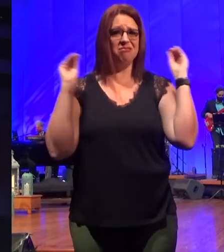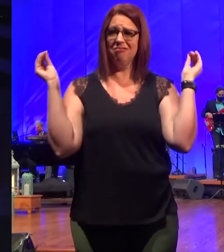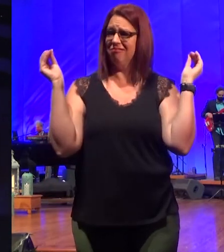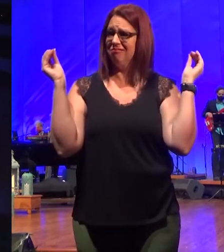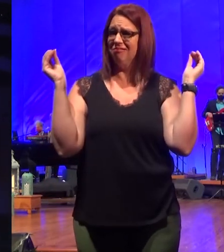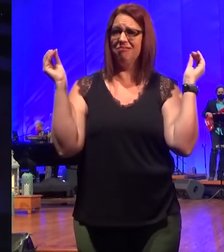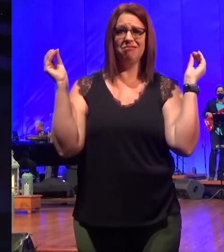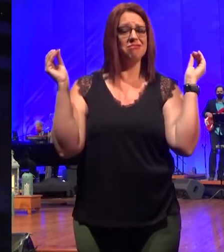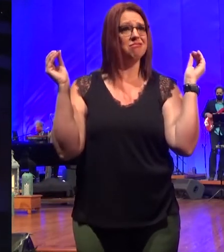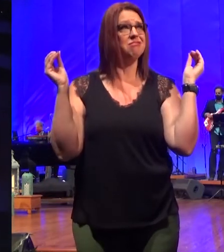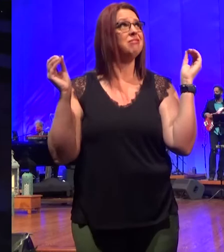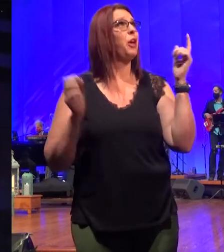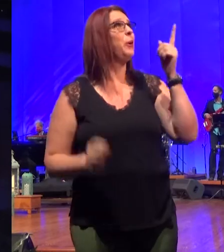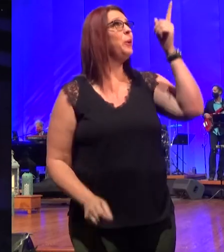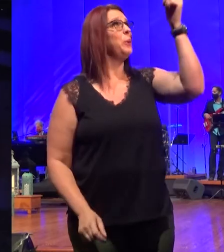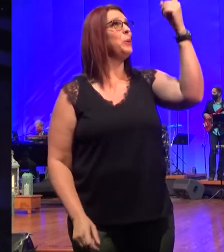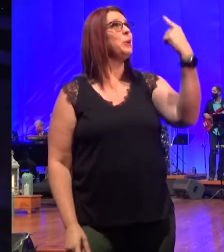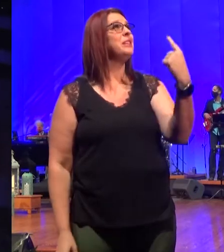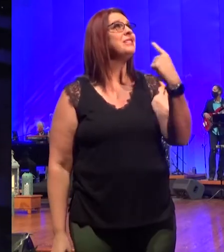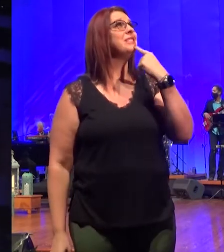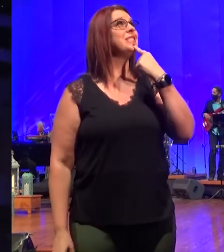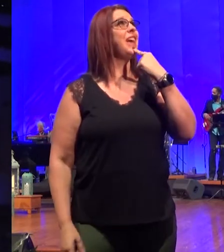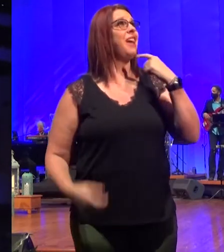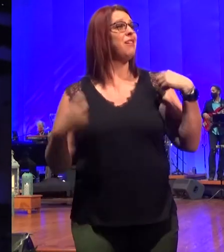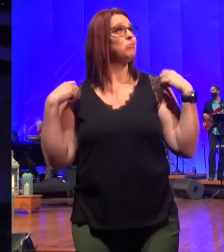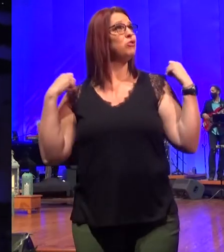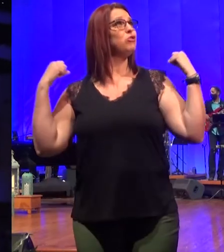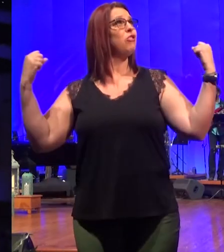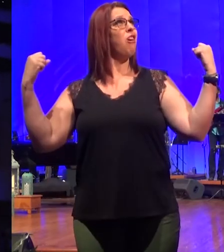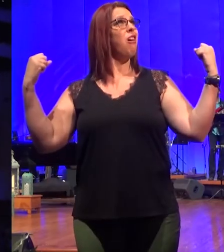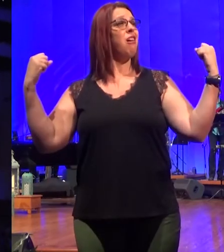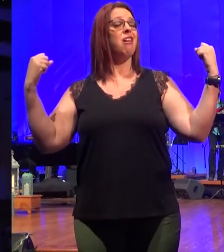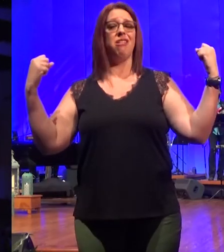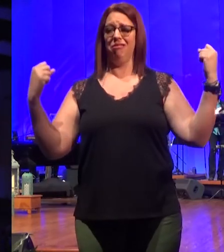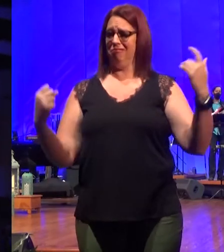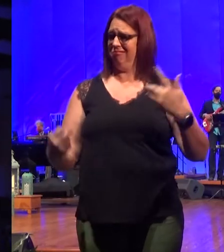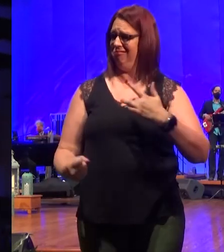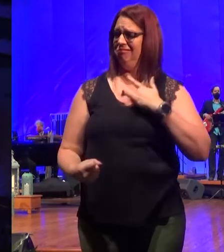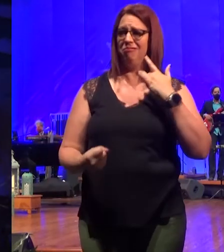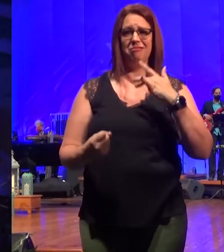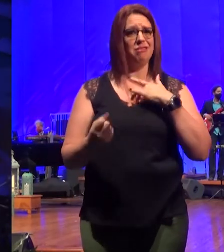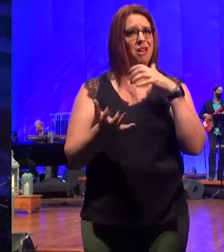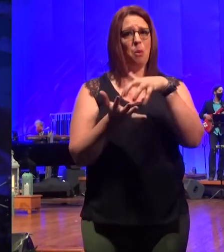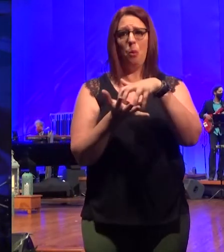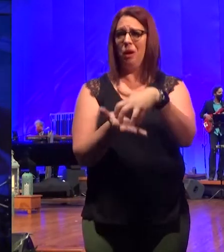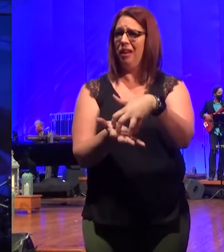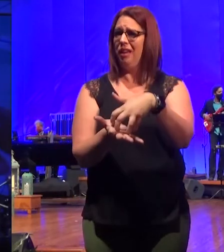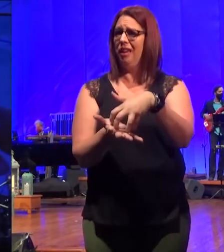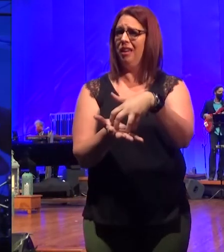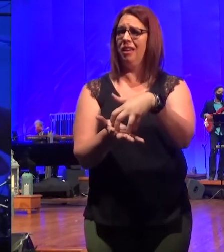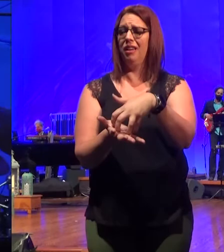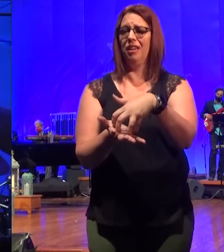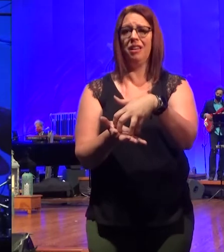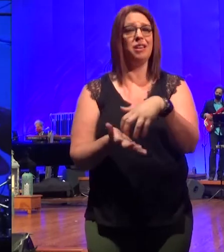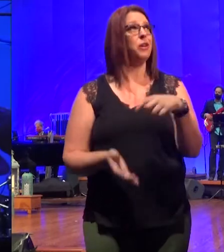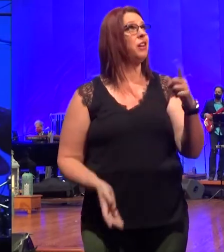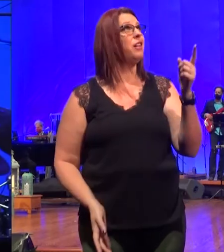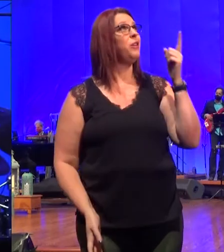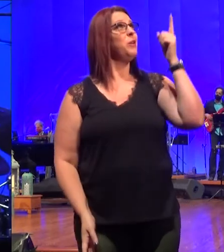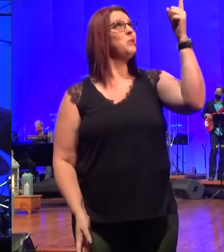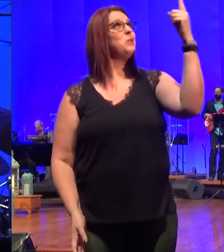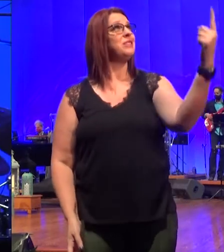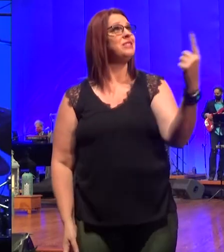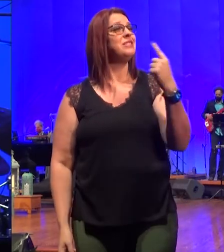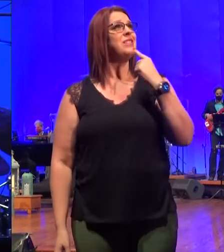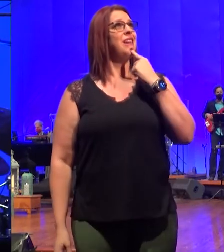thing. You say I am strong when I think I'm